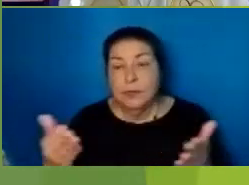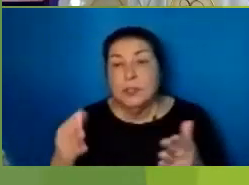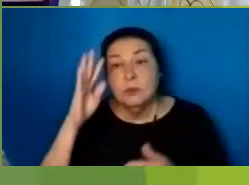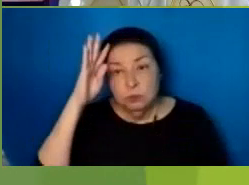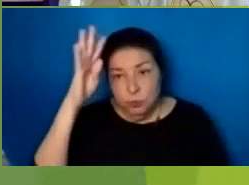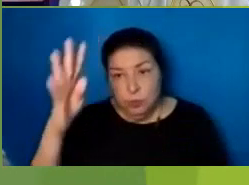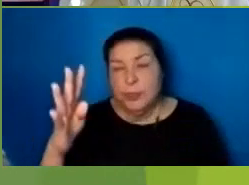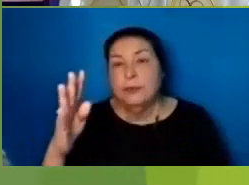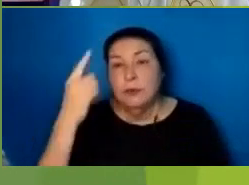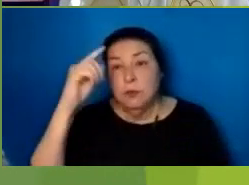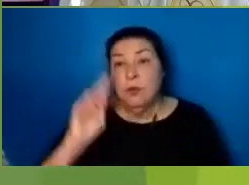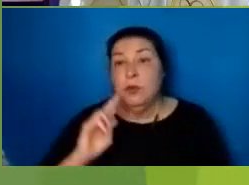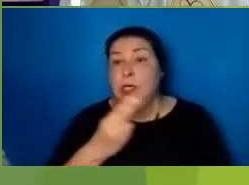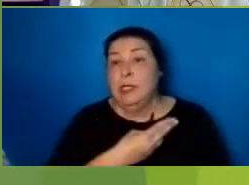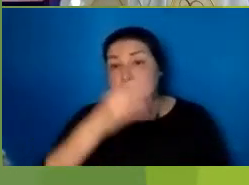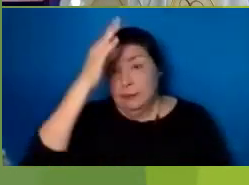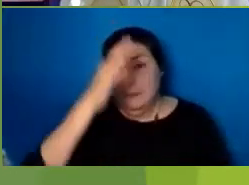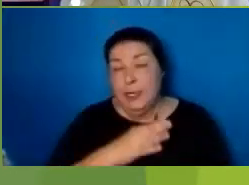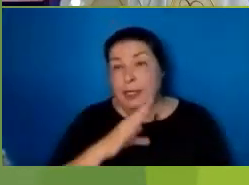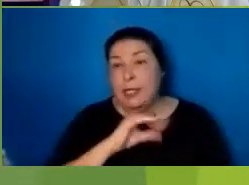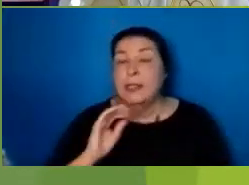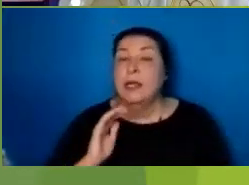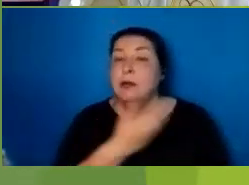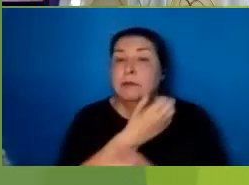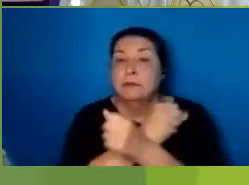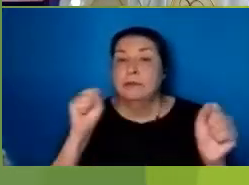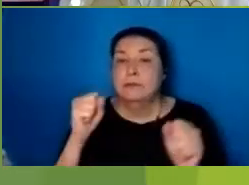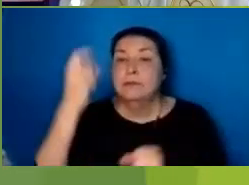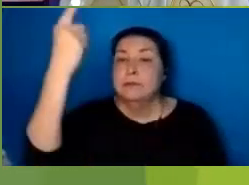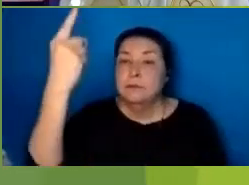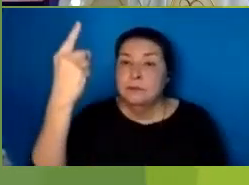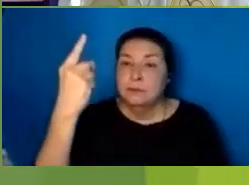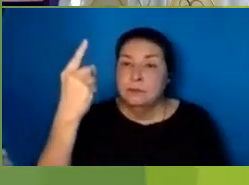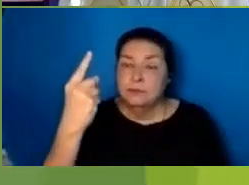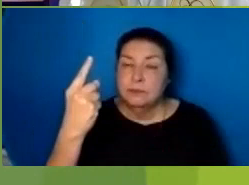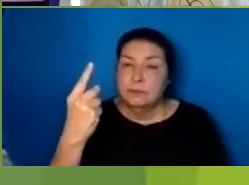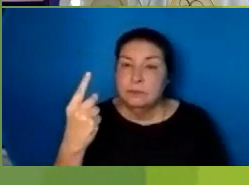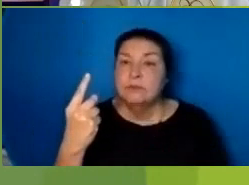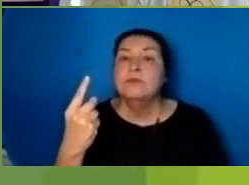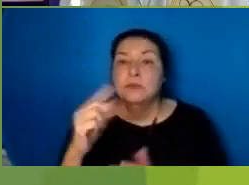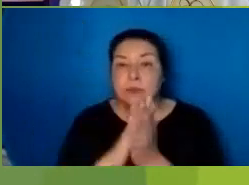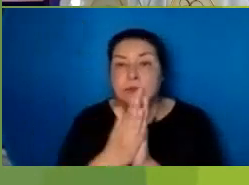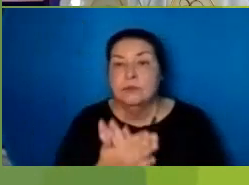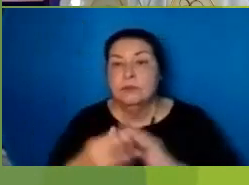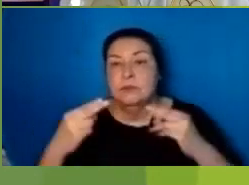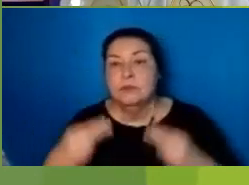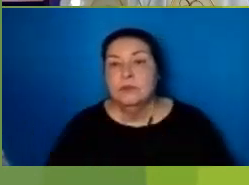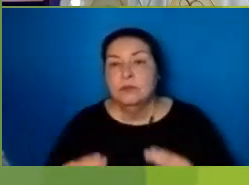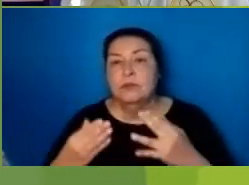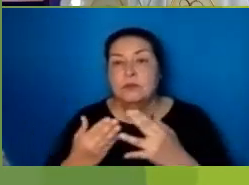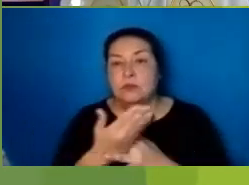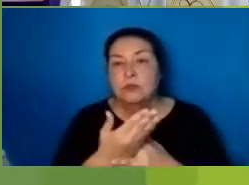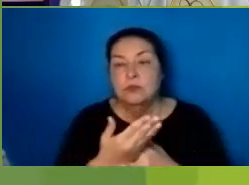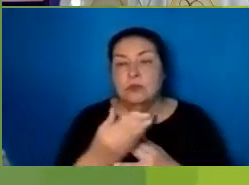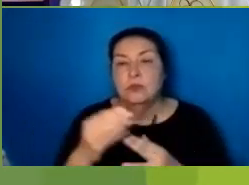Made Who For Us Men And For Our Salvation Came Down From Heaven And Was Incarnate By The Holy Spirit Of The